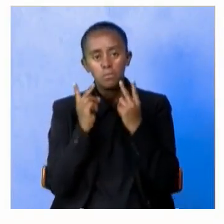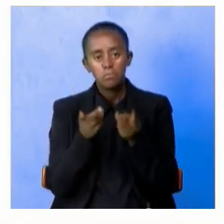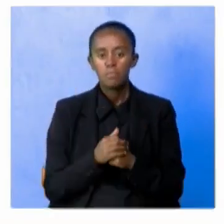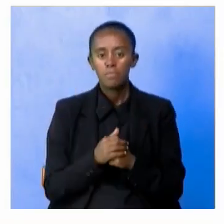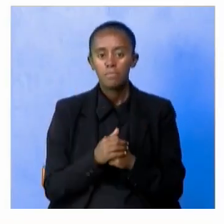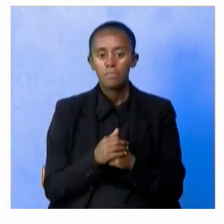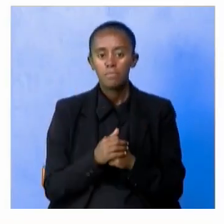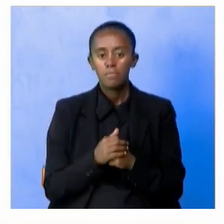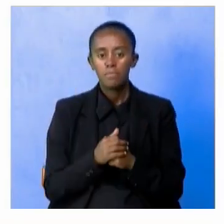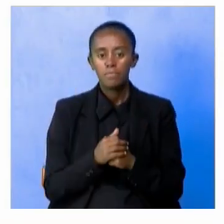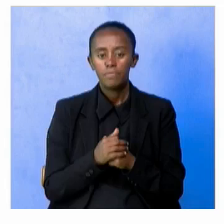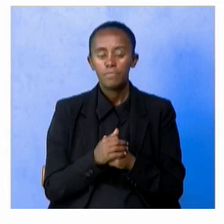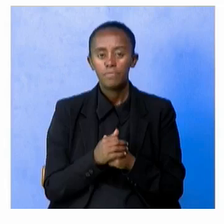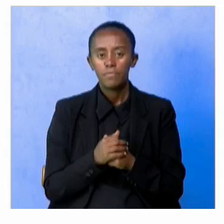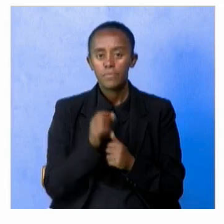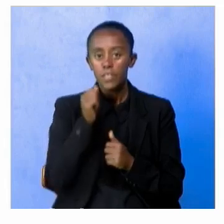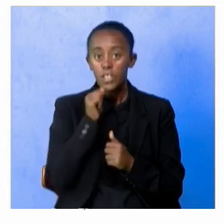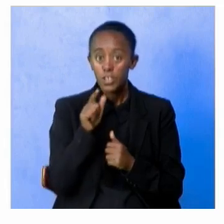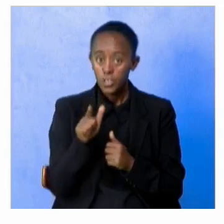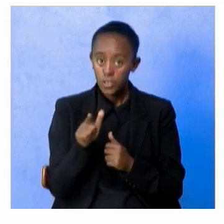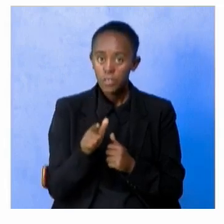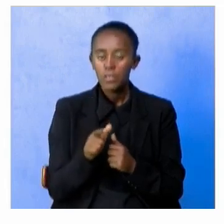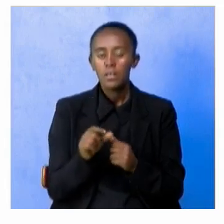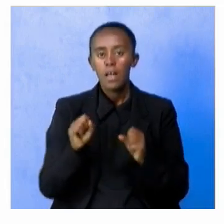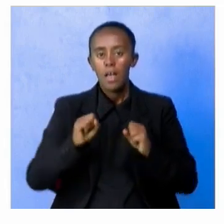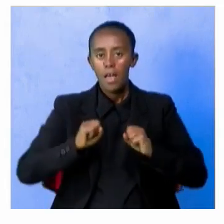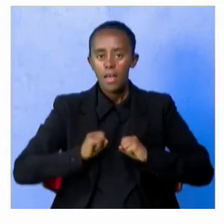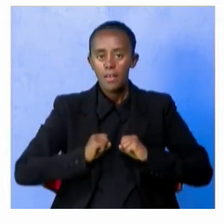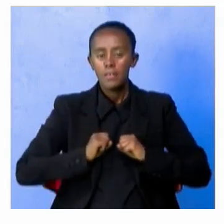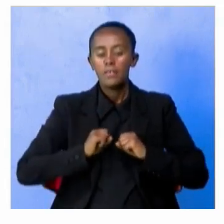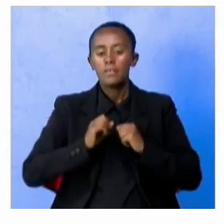give? She has